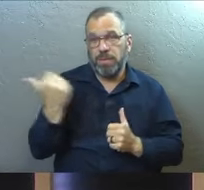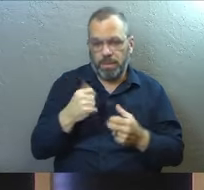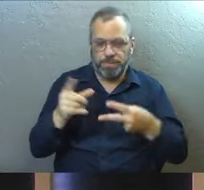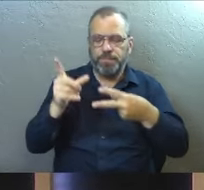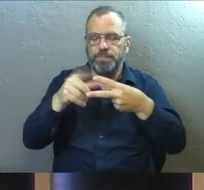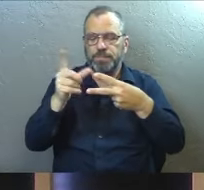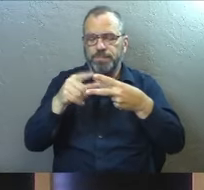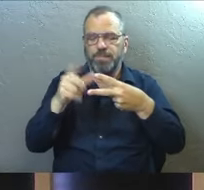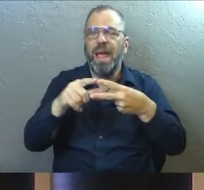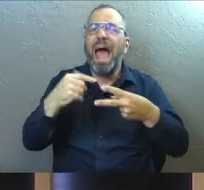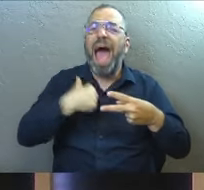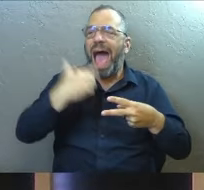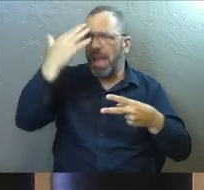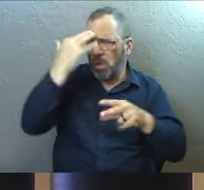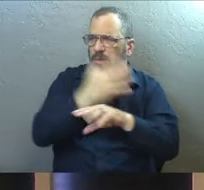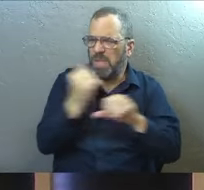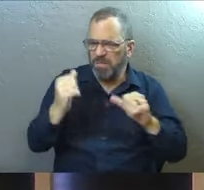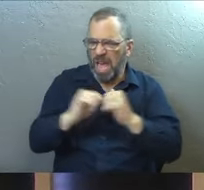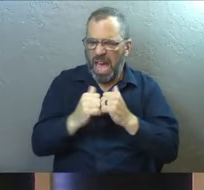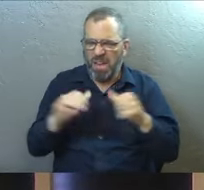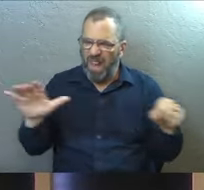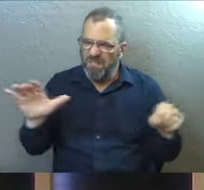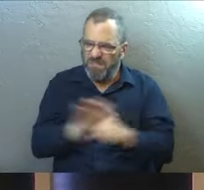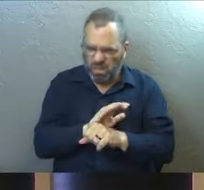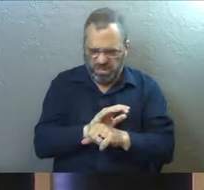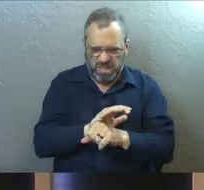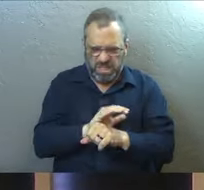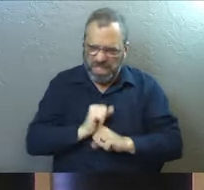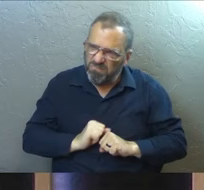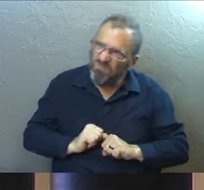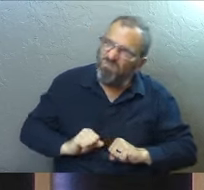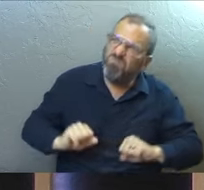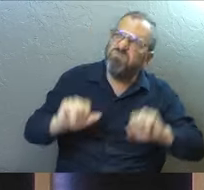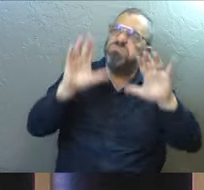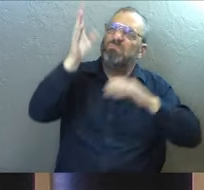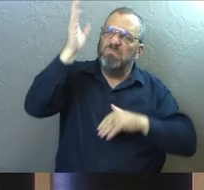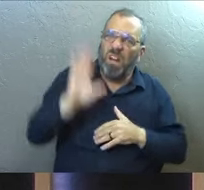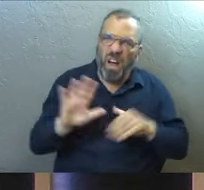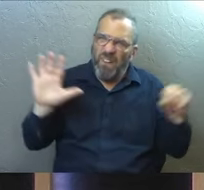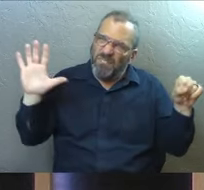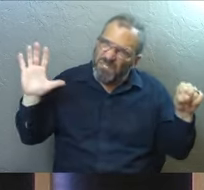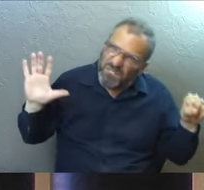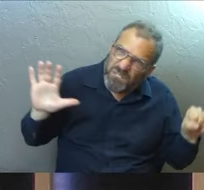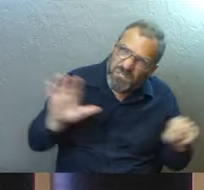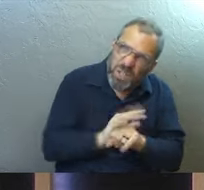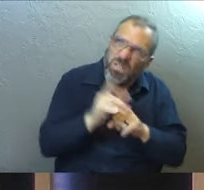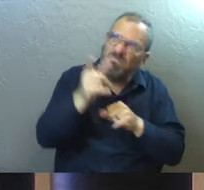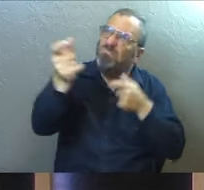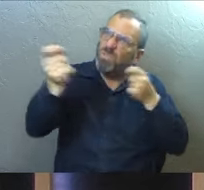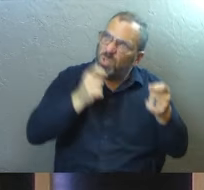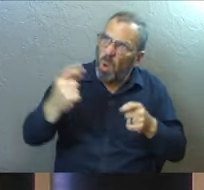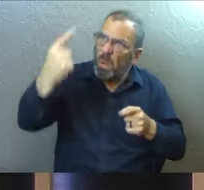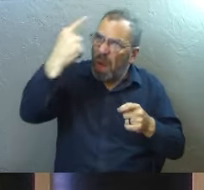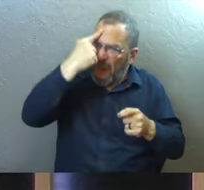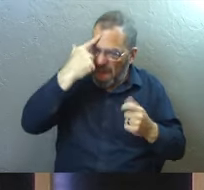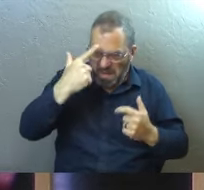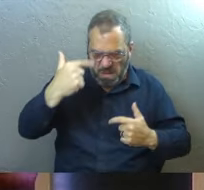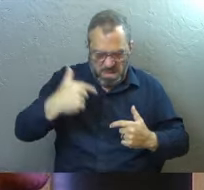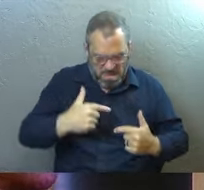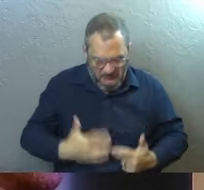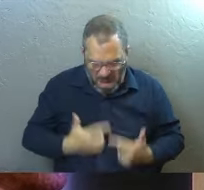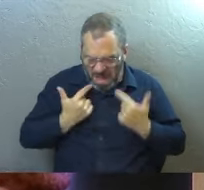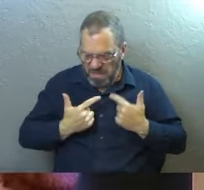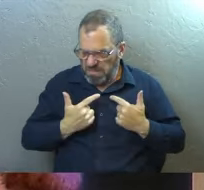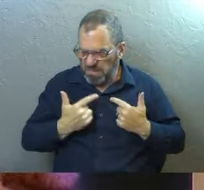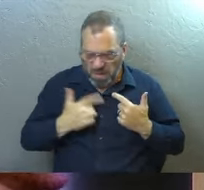Number one, I know I'm saved, but how do I fully turn myself over to God? How do I give God complete control of my heart, my mind, my life